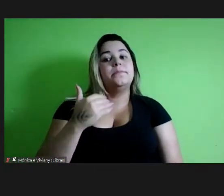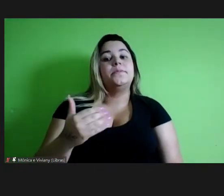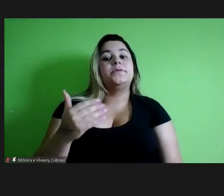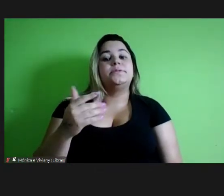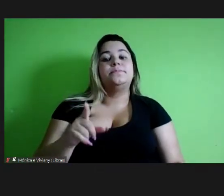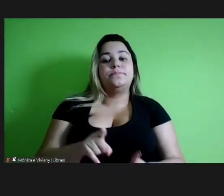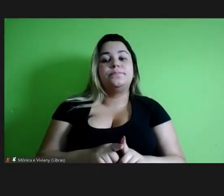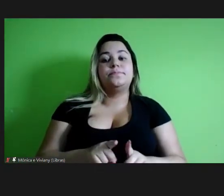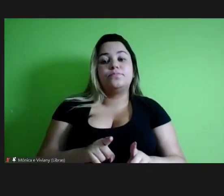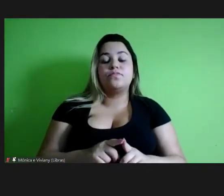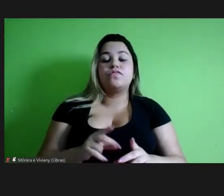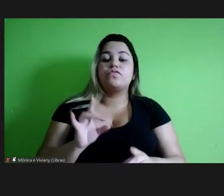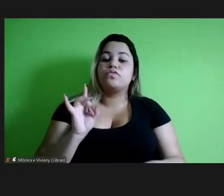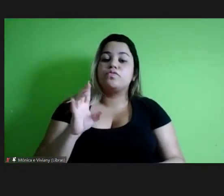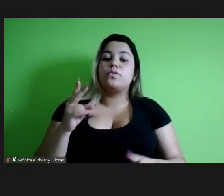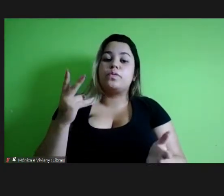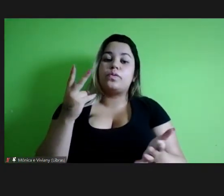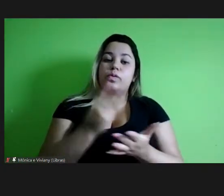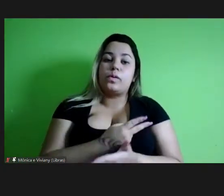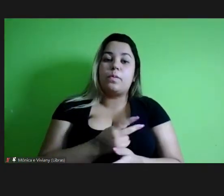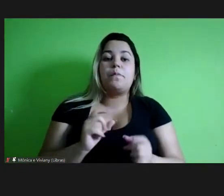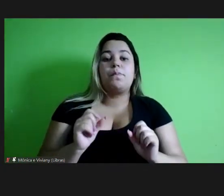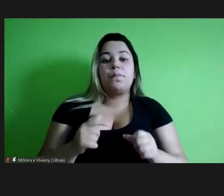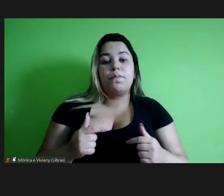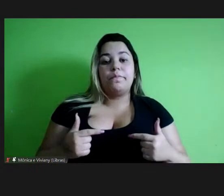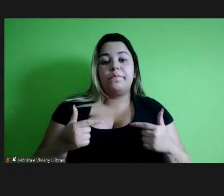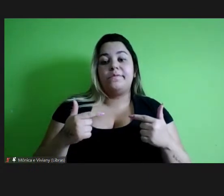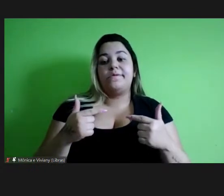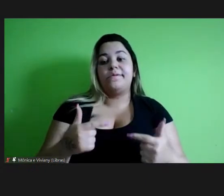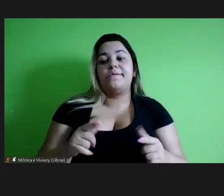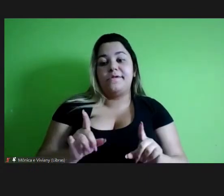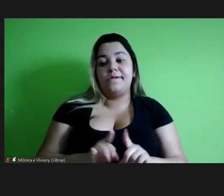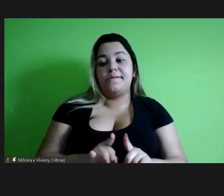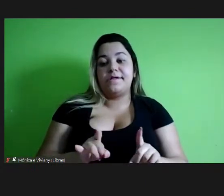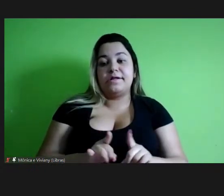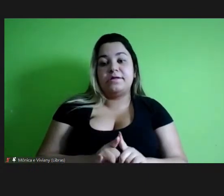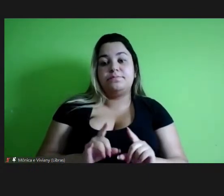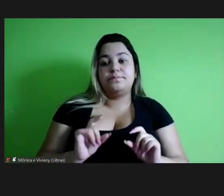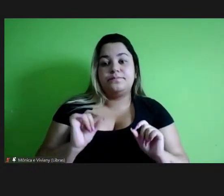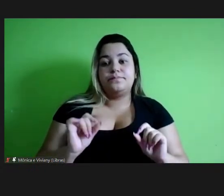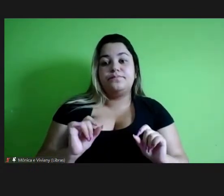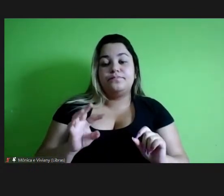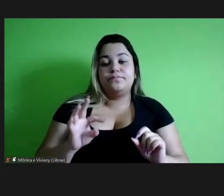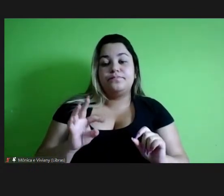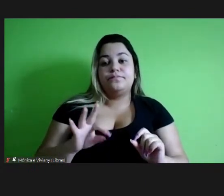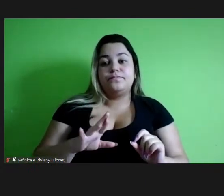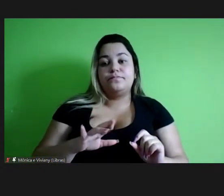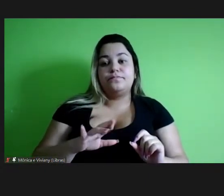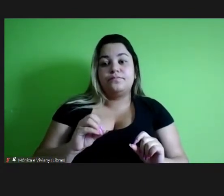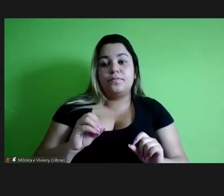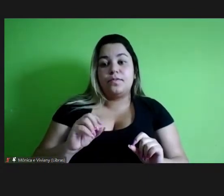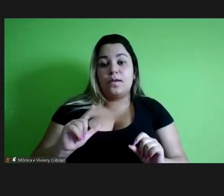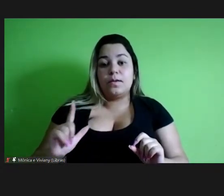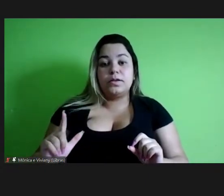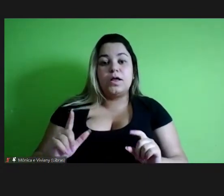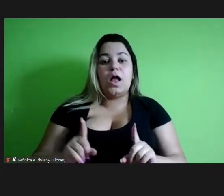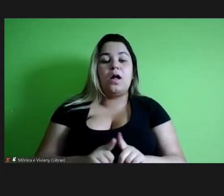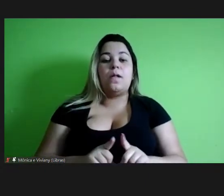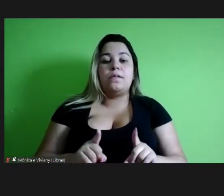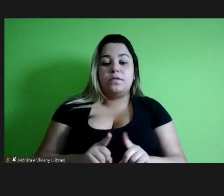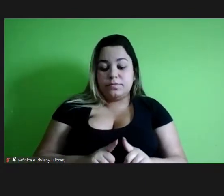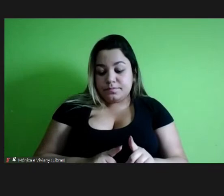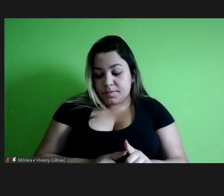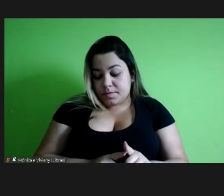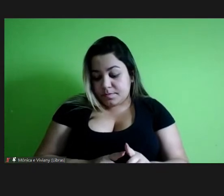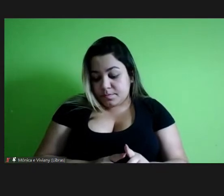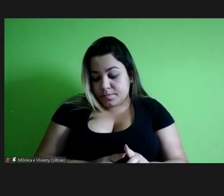of the situation. And this will only happen when the challenge of intersectoriality in the territorial level will